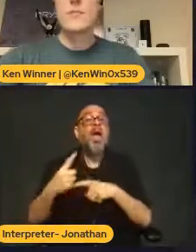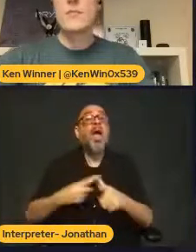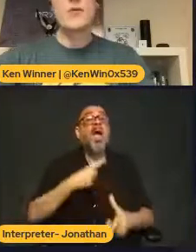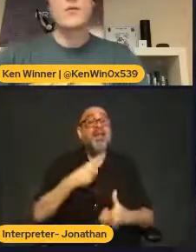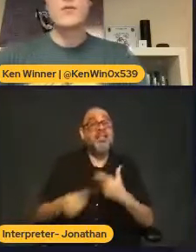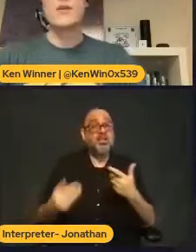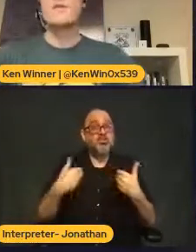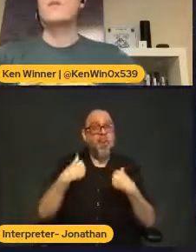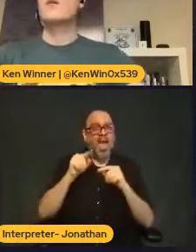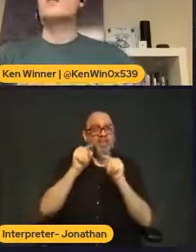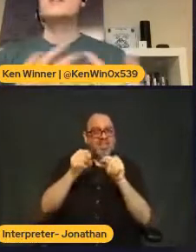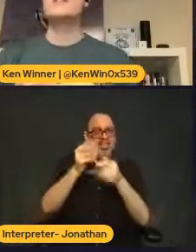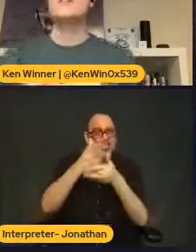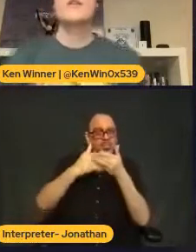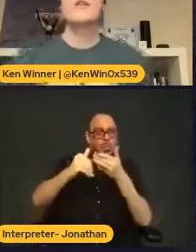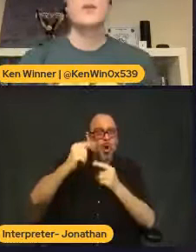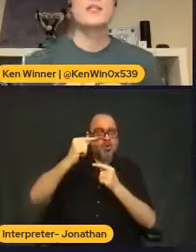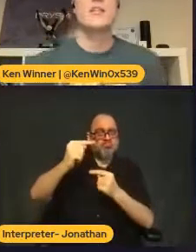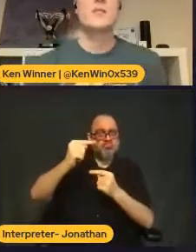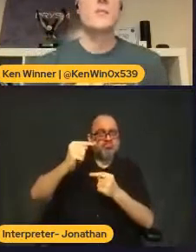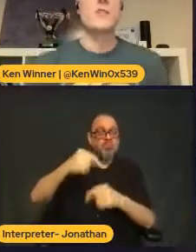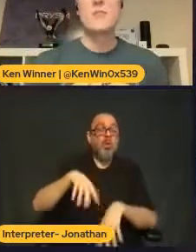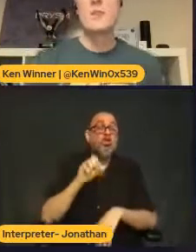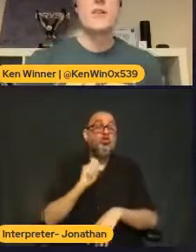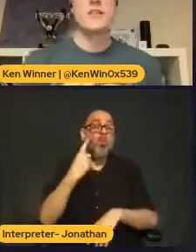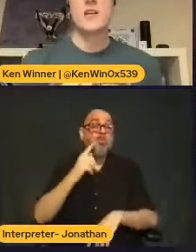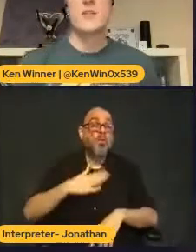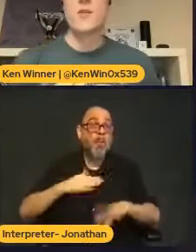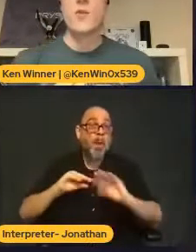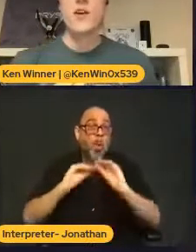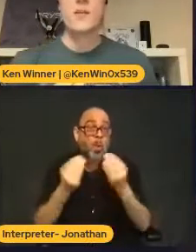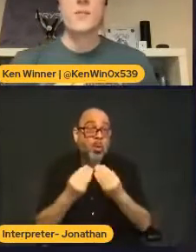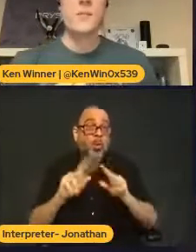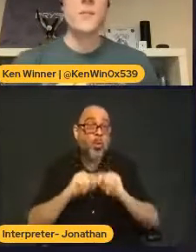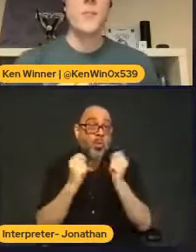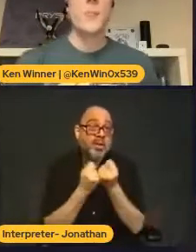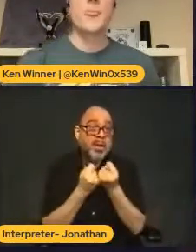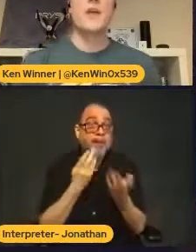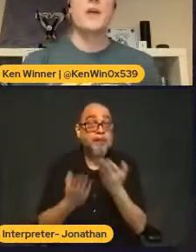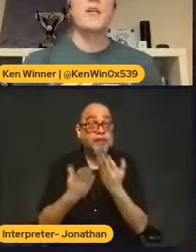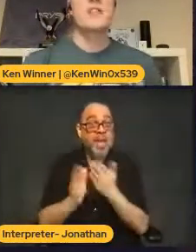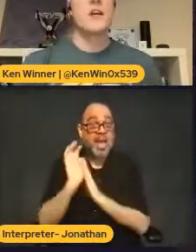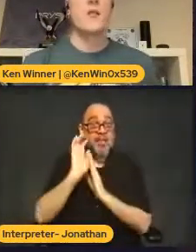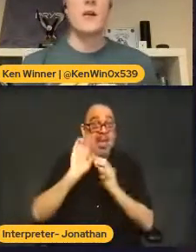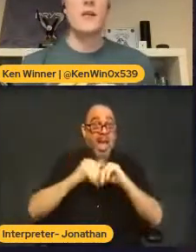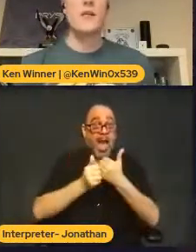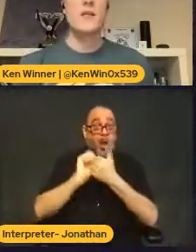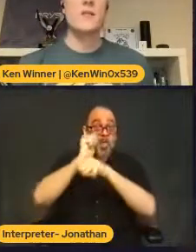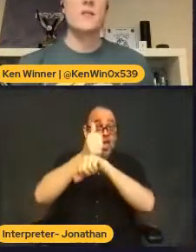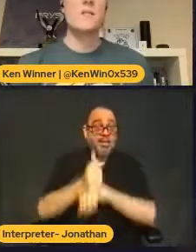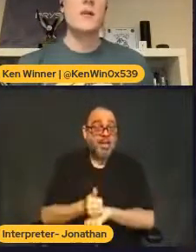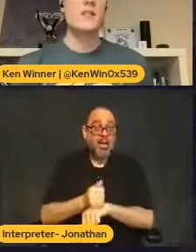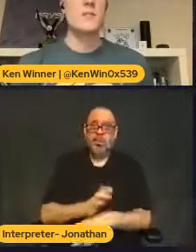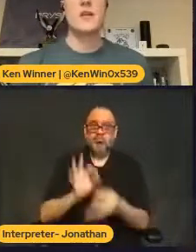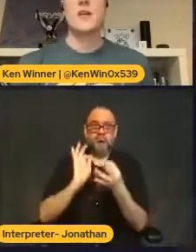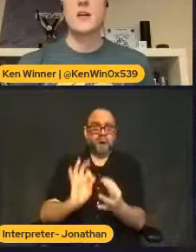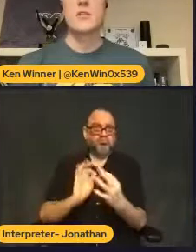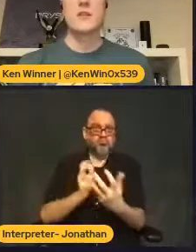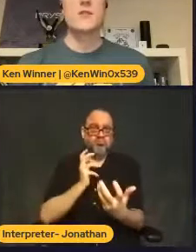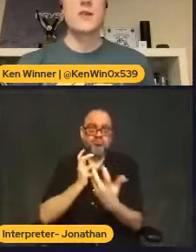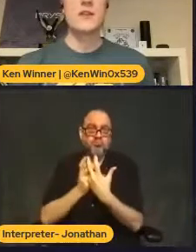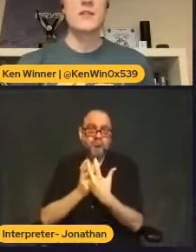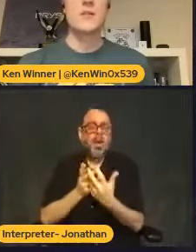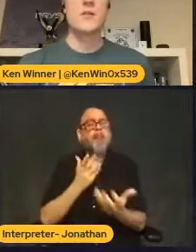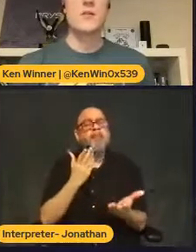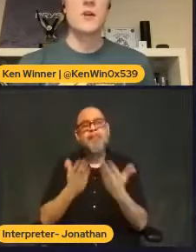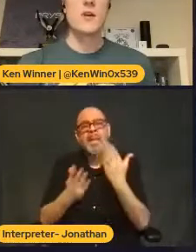so, you know, for my organization or for my team, this may be the setup that I want, and maybe it's not quite meant to be a